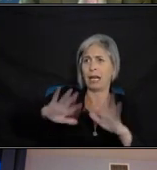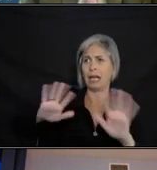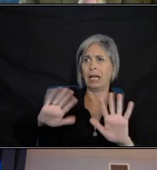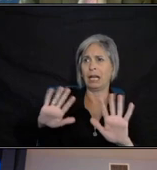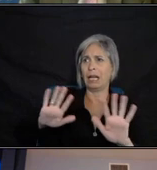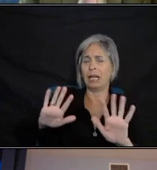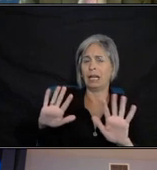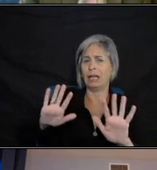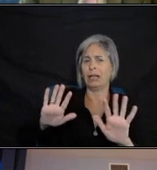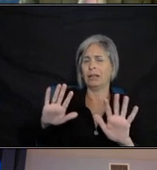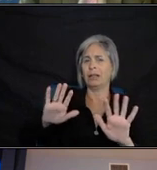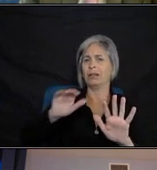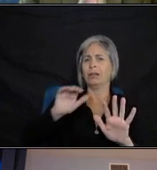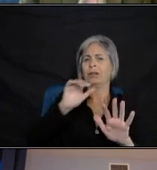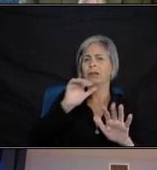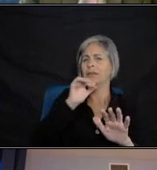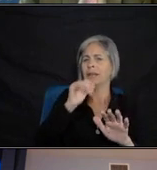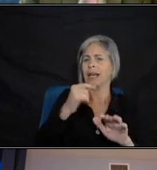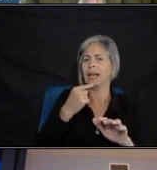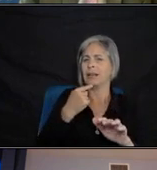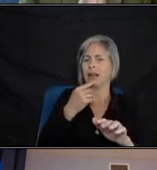not there. Are you not there? Public audience.